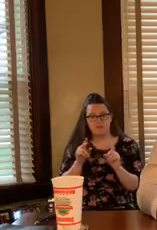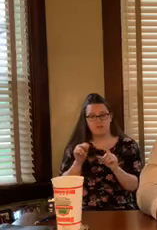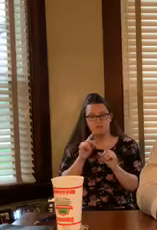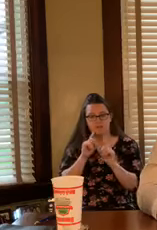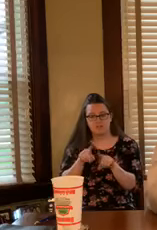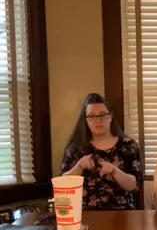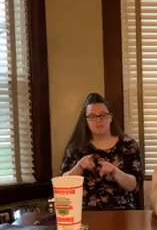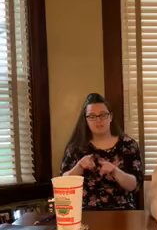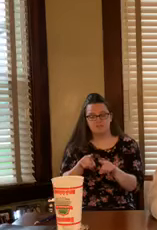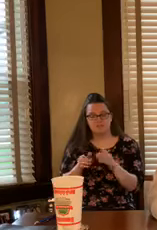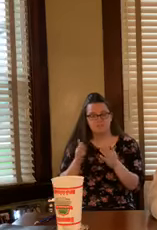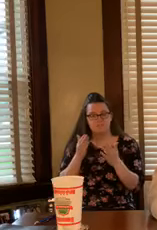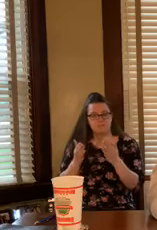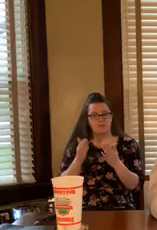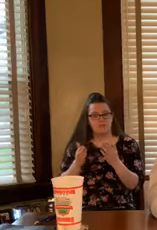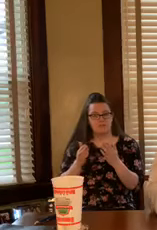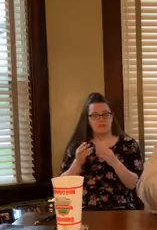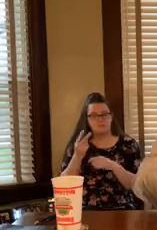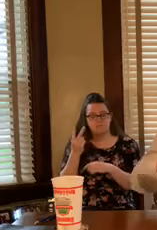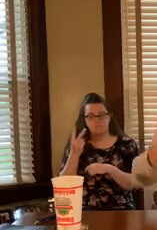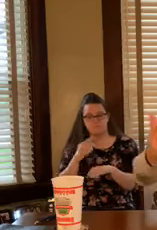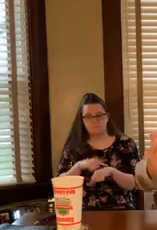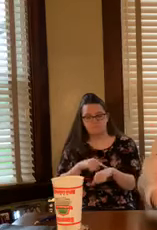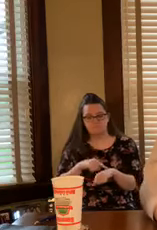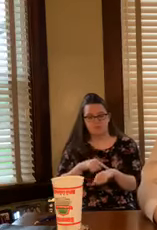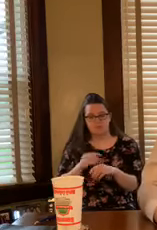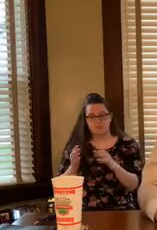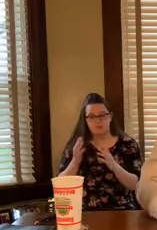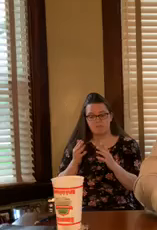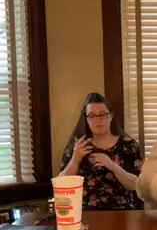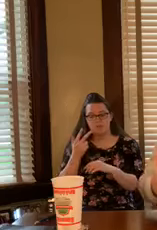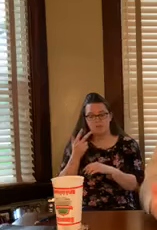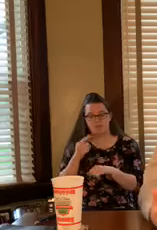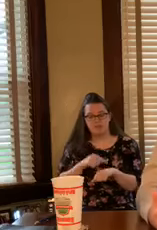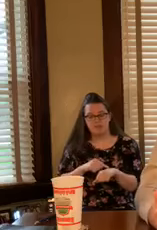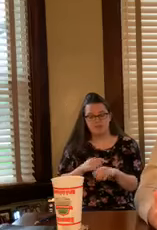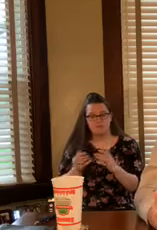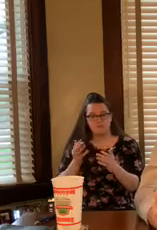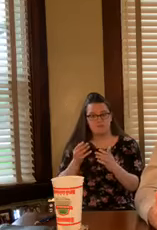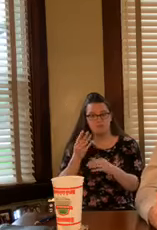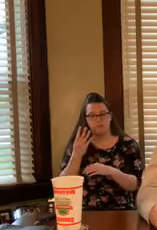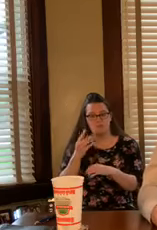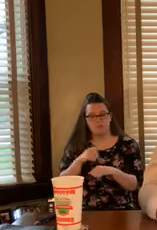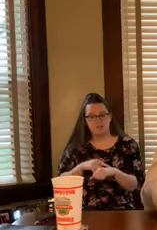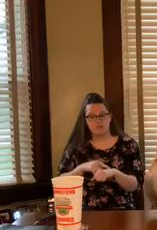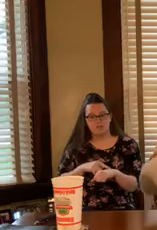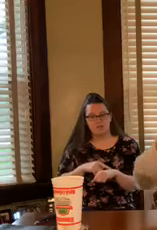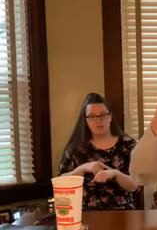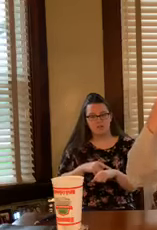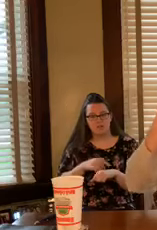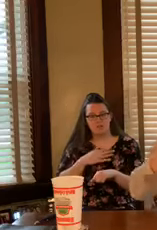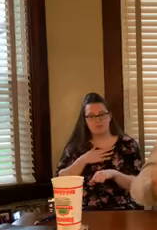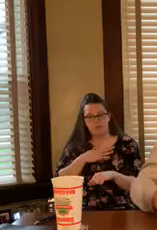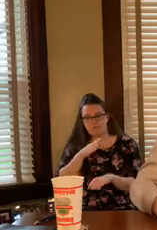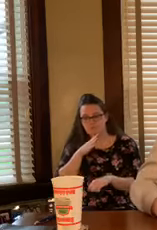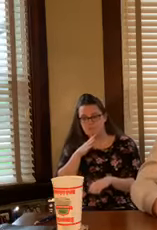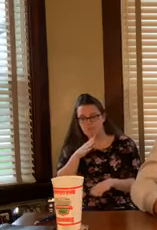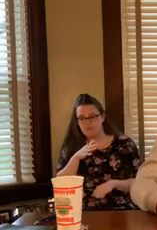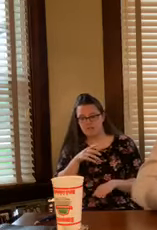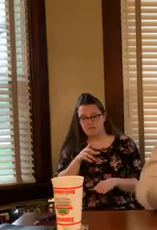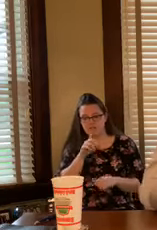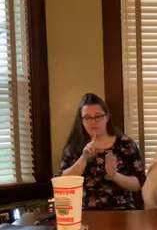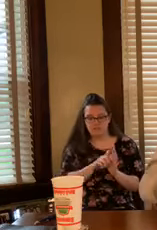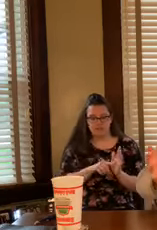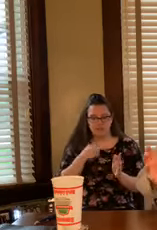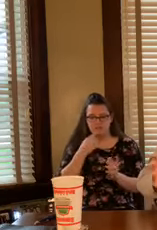answer. Maybe even the second time. I'd go maybe the third time. Maybe the fourth time. She would try to convince herself in